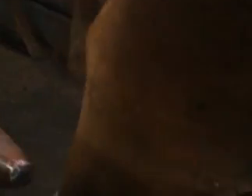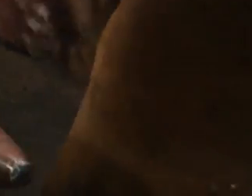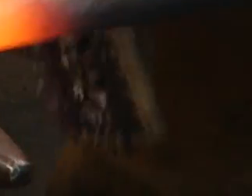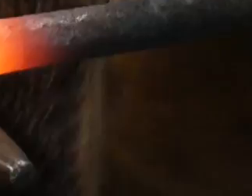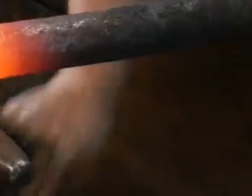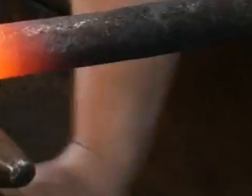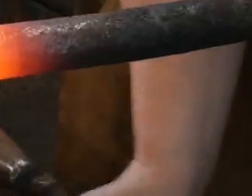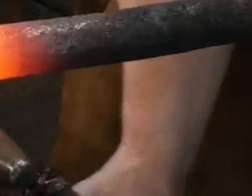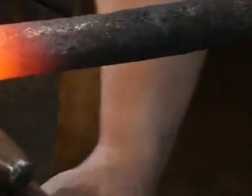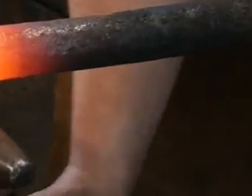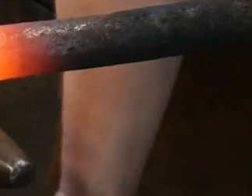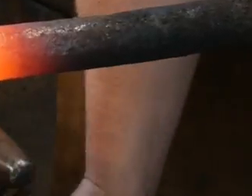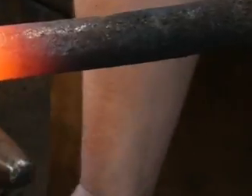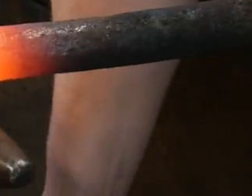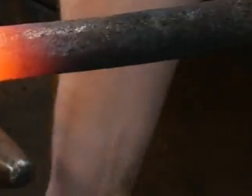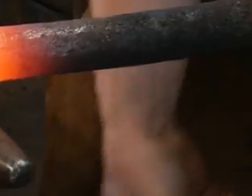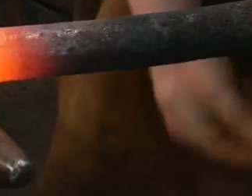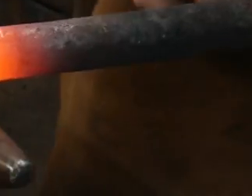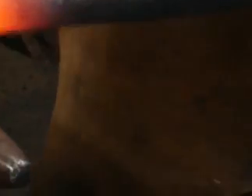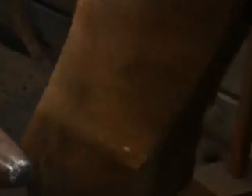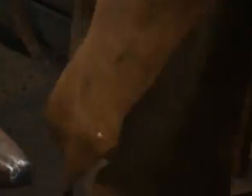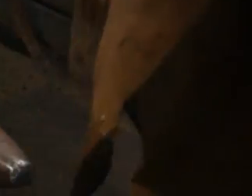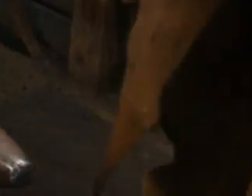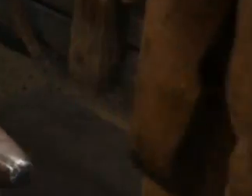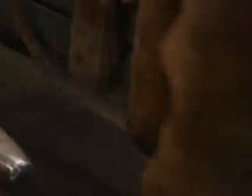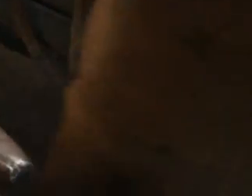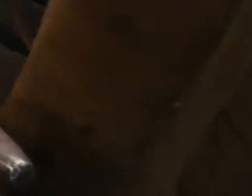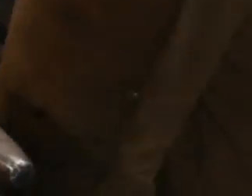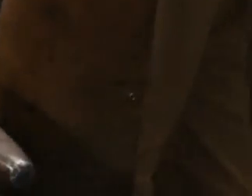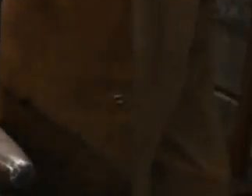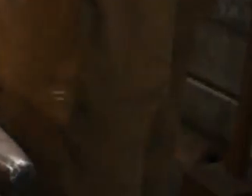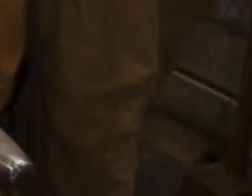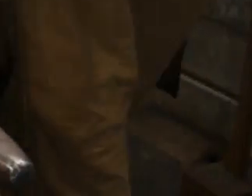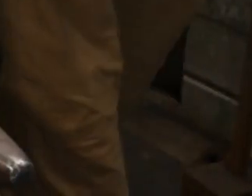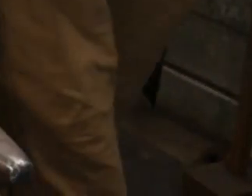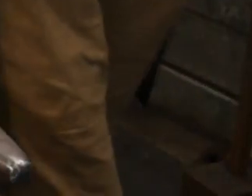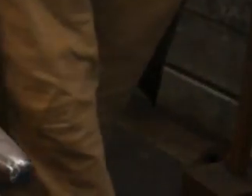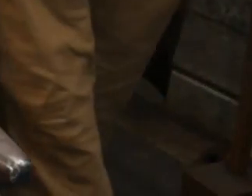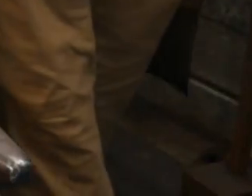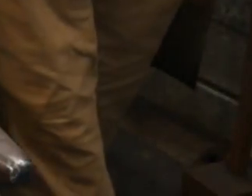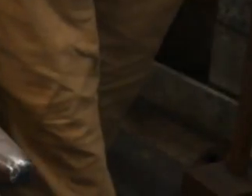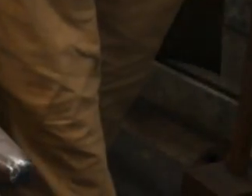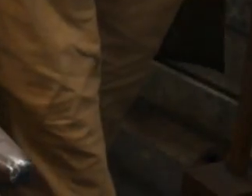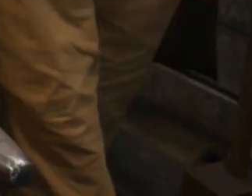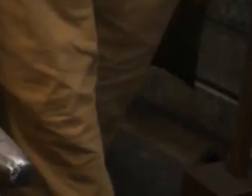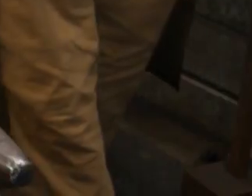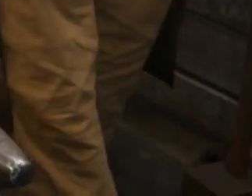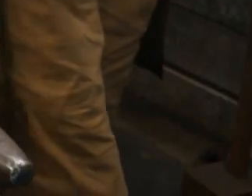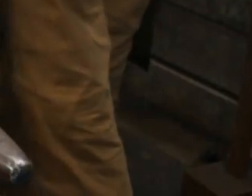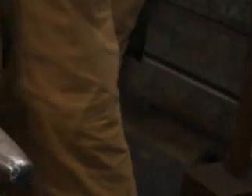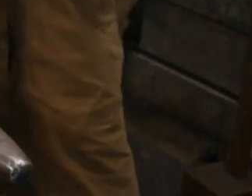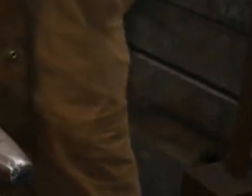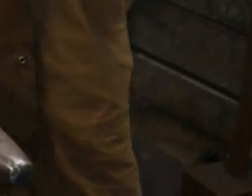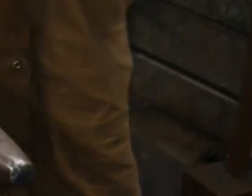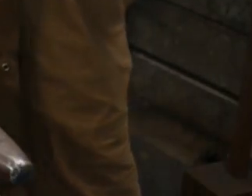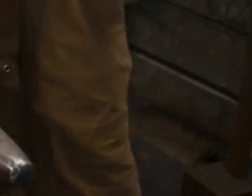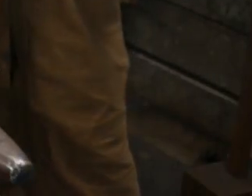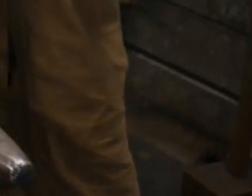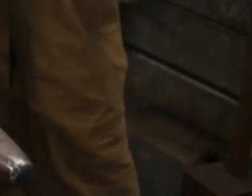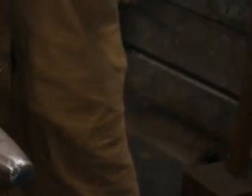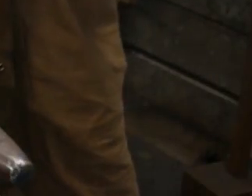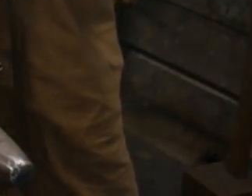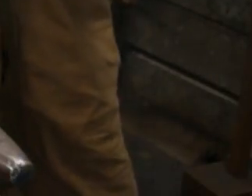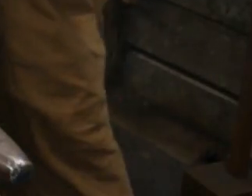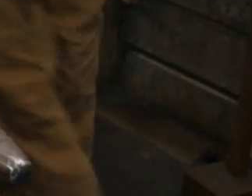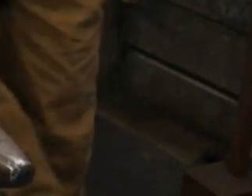Thank you, thank you. Let's see, Drayson69 just thought the copper bar would be cool on your copper bowls for handles.